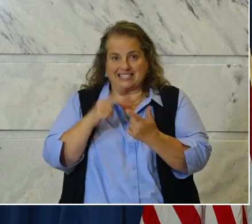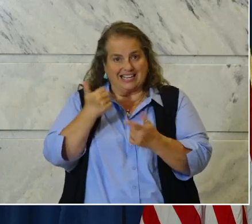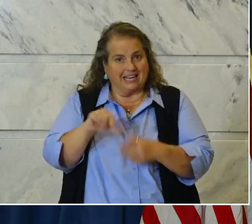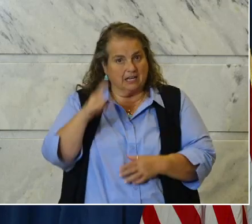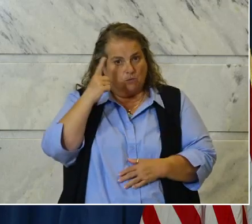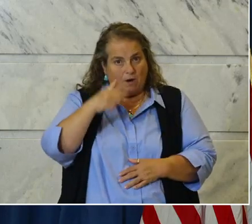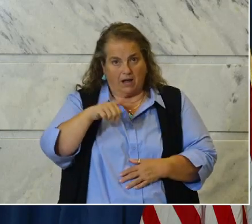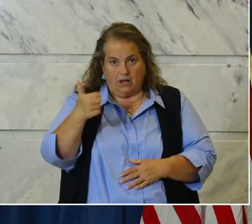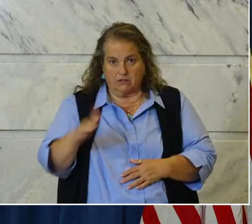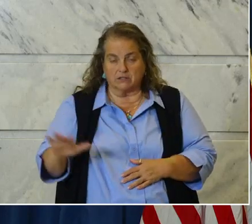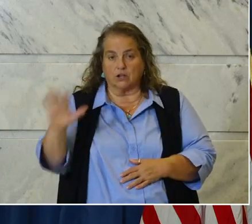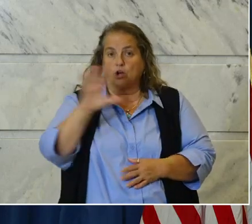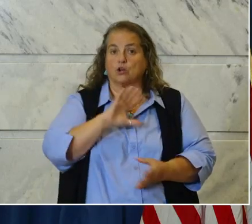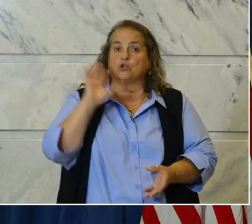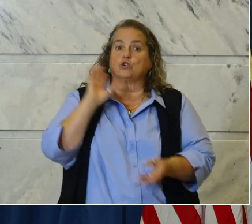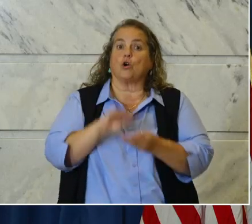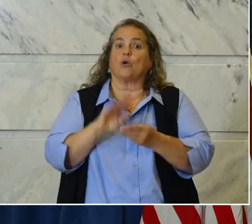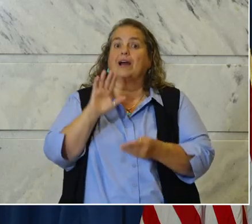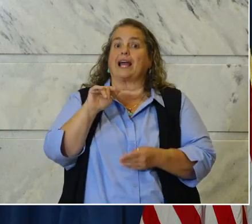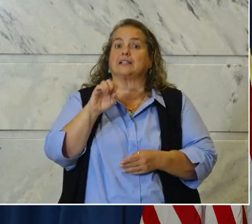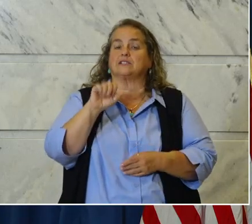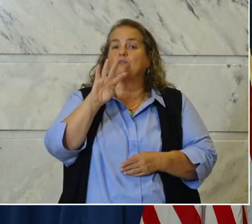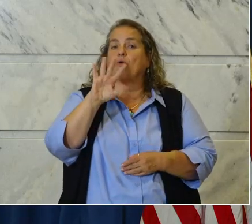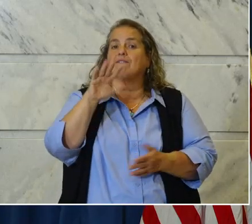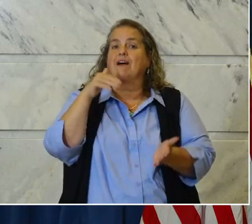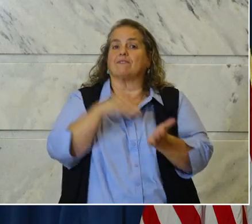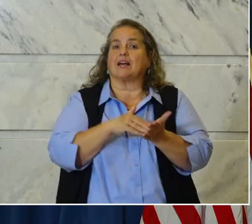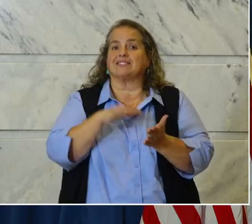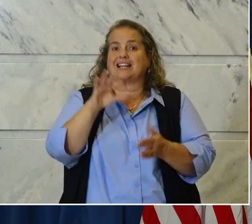there. Our total cases are